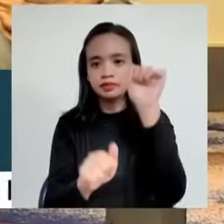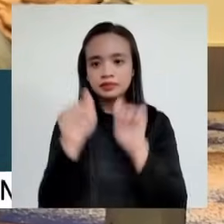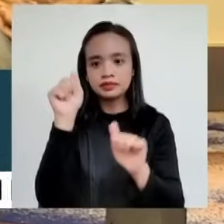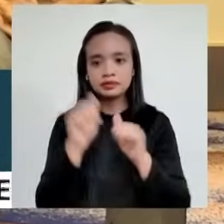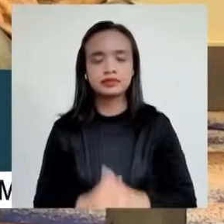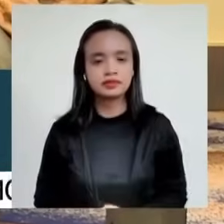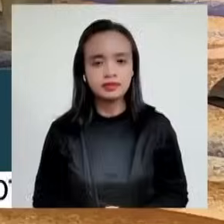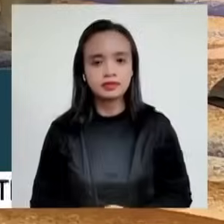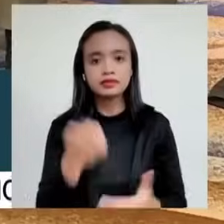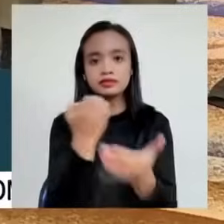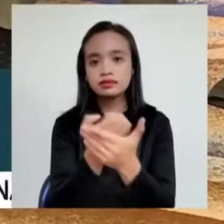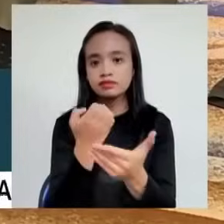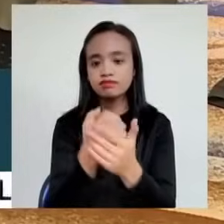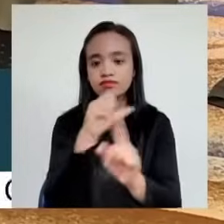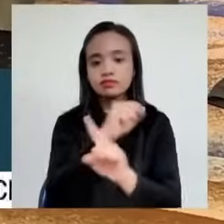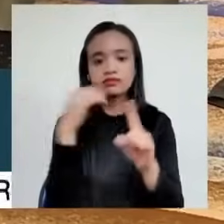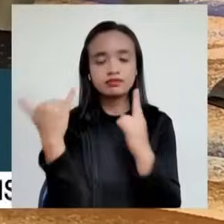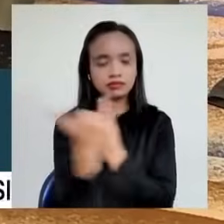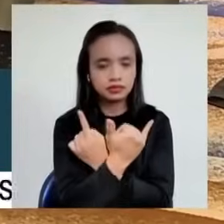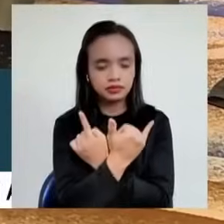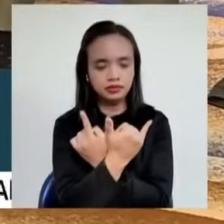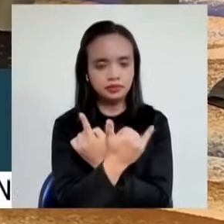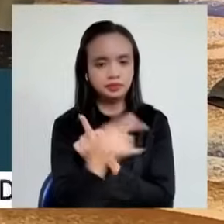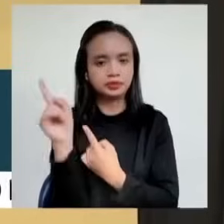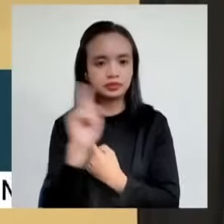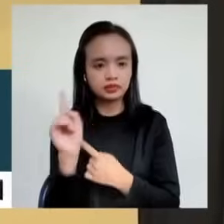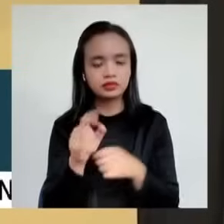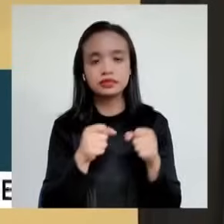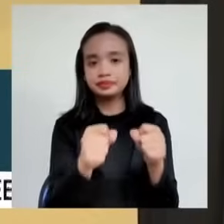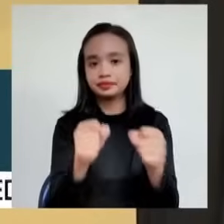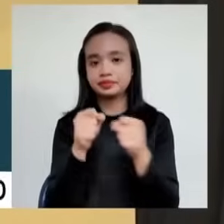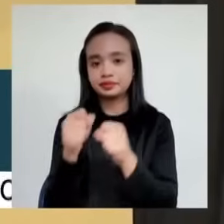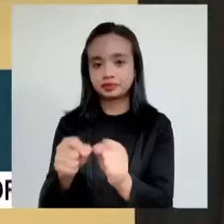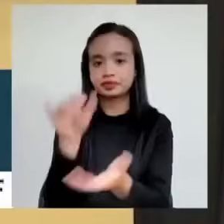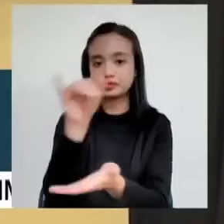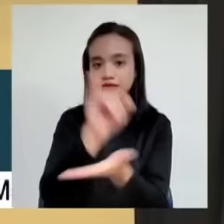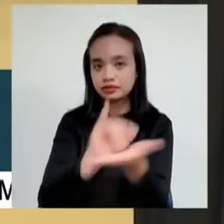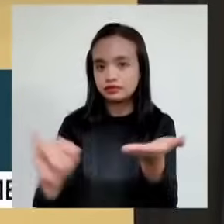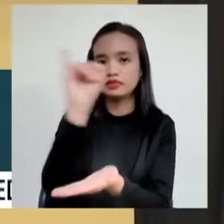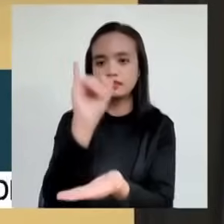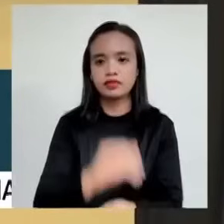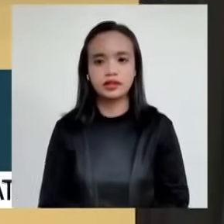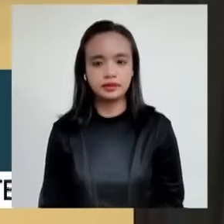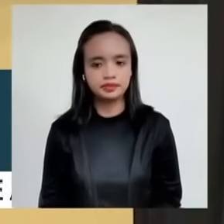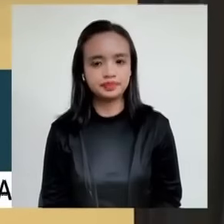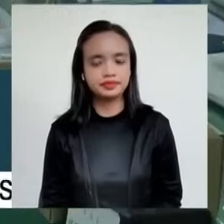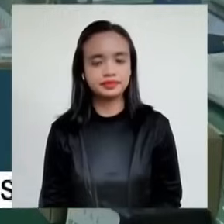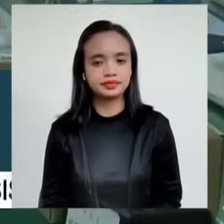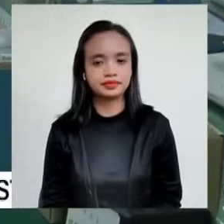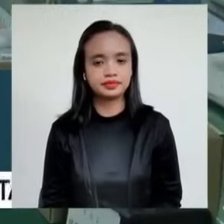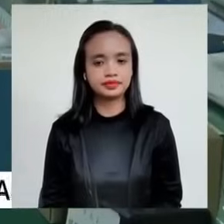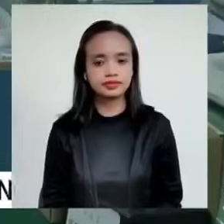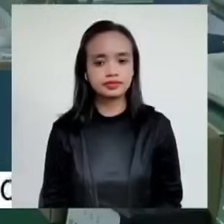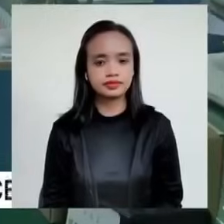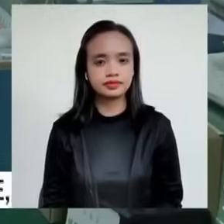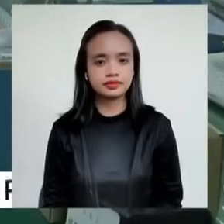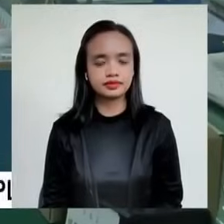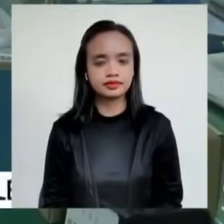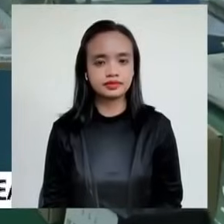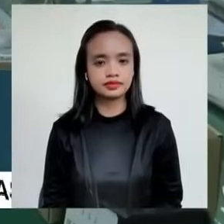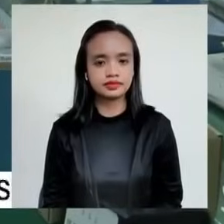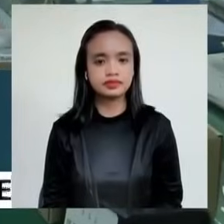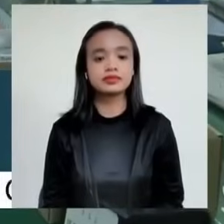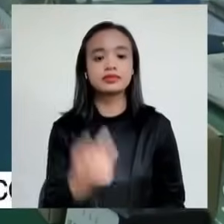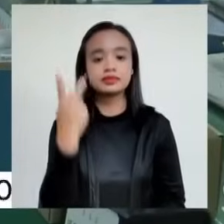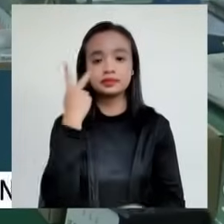Economic Society and Strat-based ADR Institute. Former NEDA Secretary Ernesto Pernia said the country's manufacturing